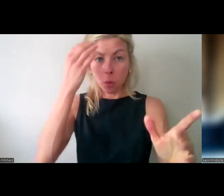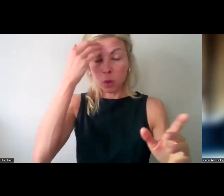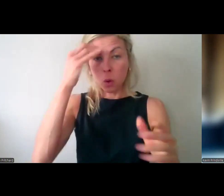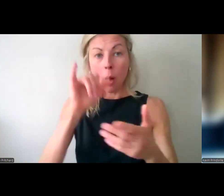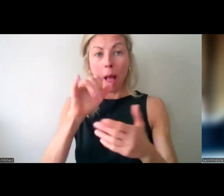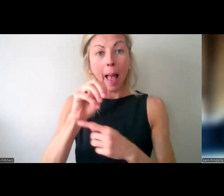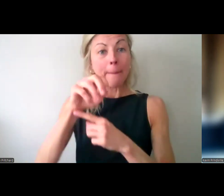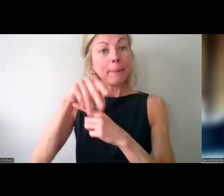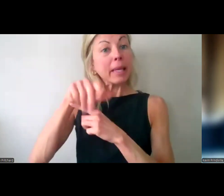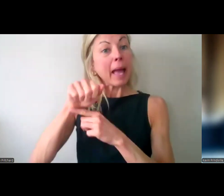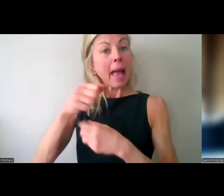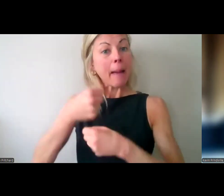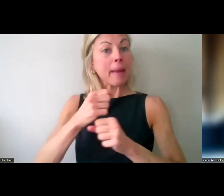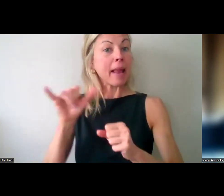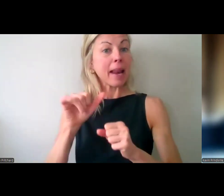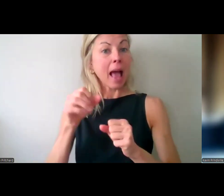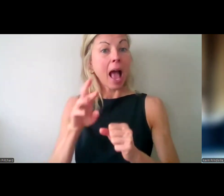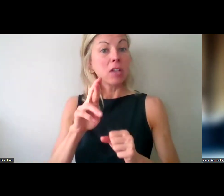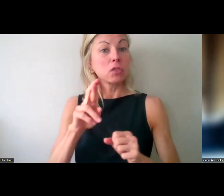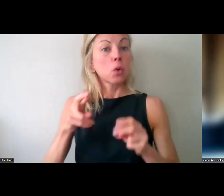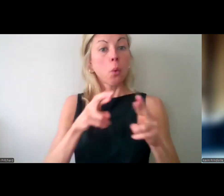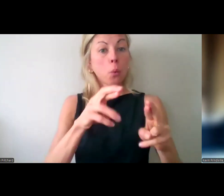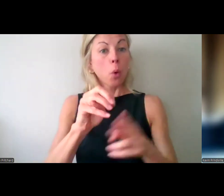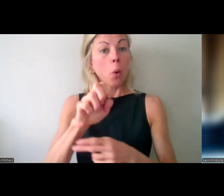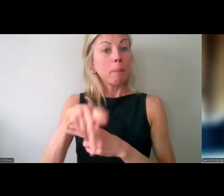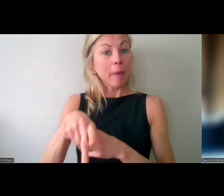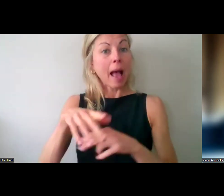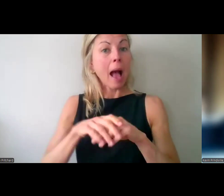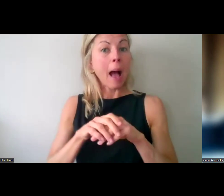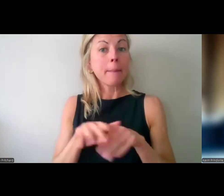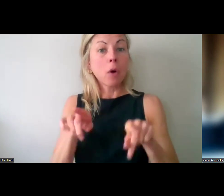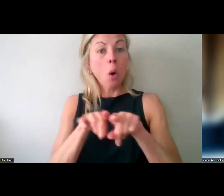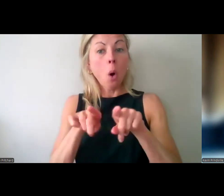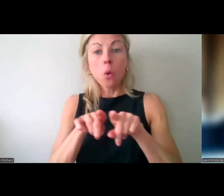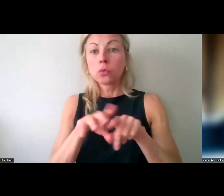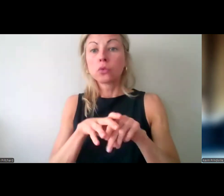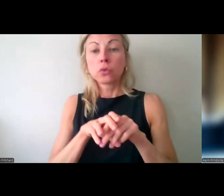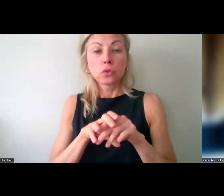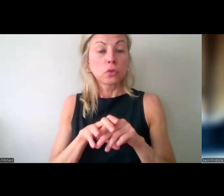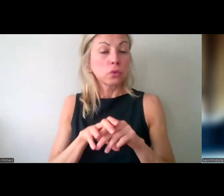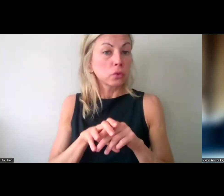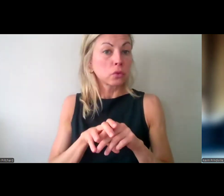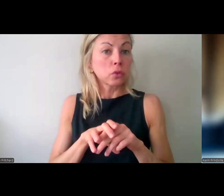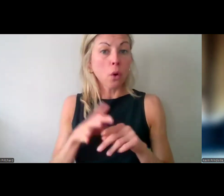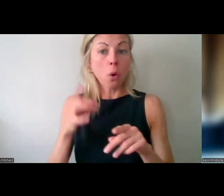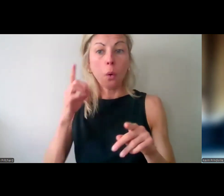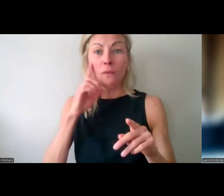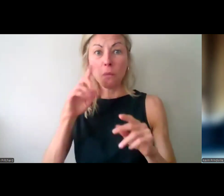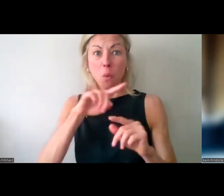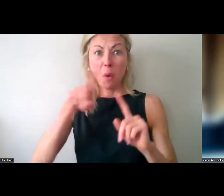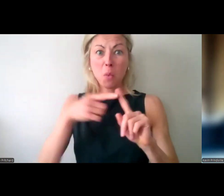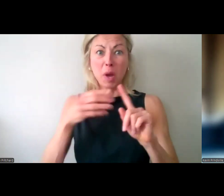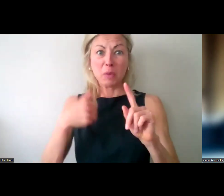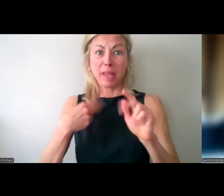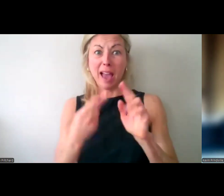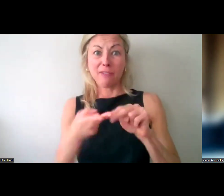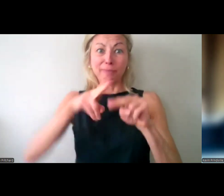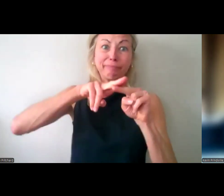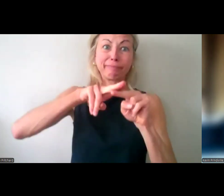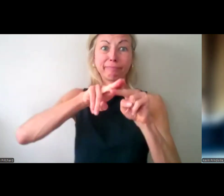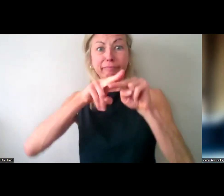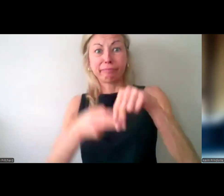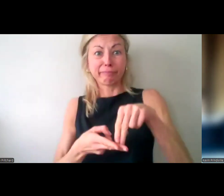a roadmap, not just for when there's an opportunity to spend, but also times when there were fiscal downturns in the state. And the commitment to aging, the